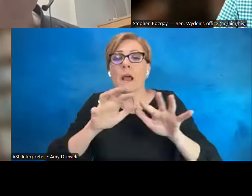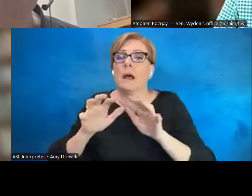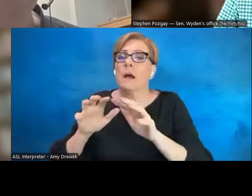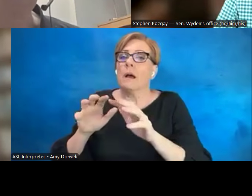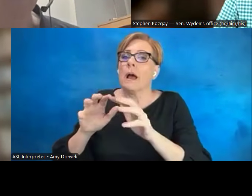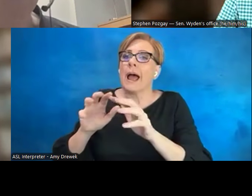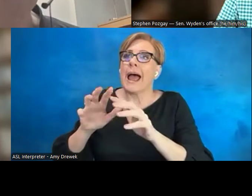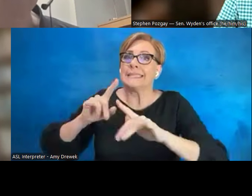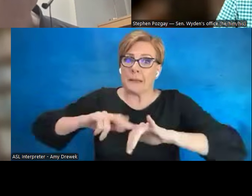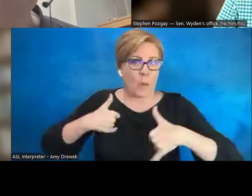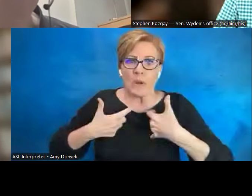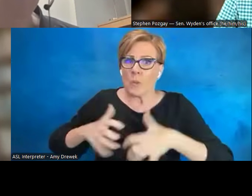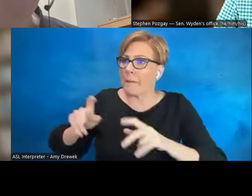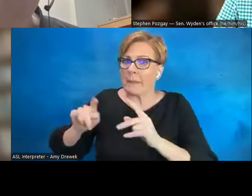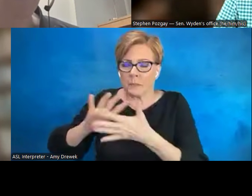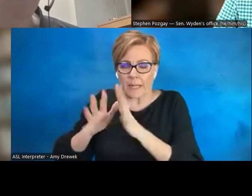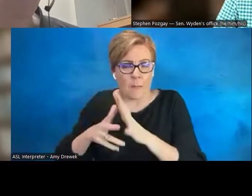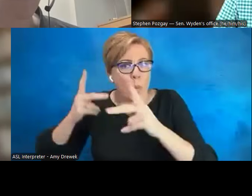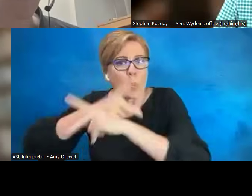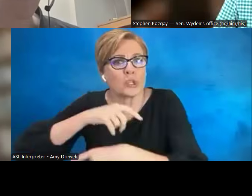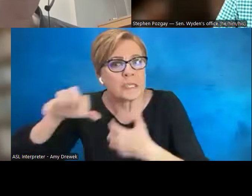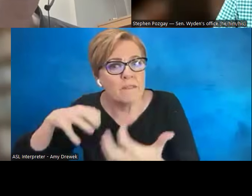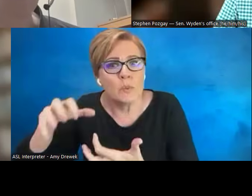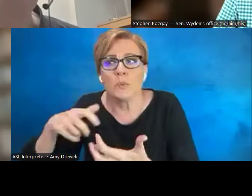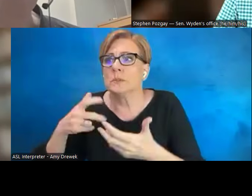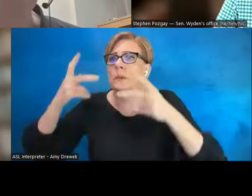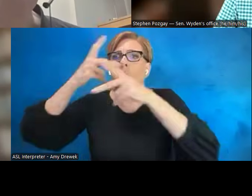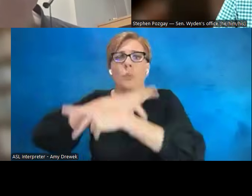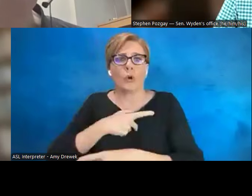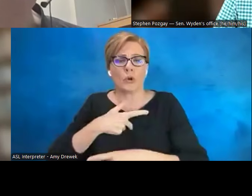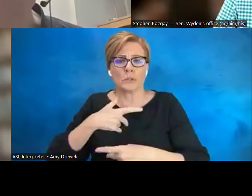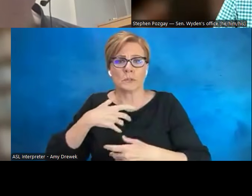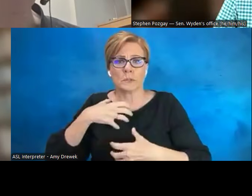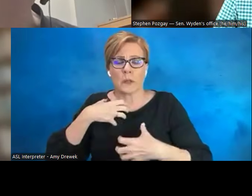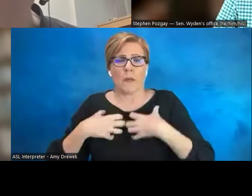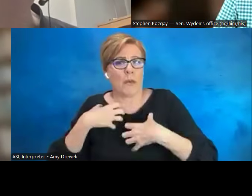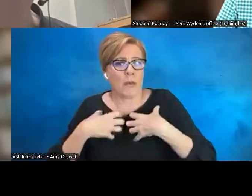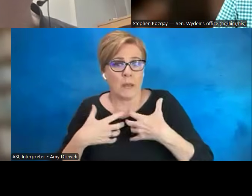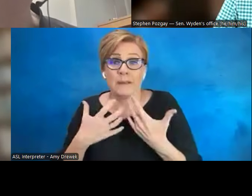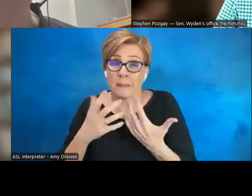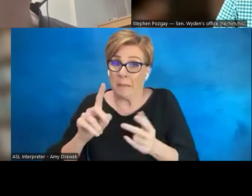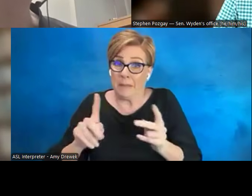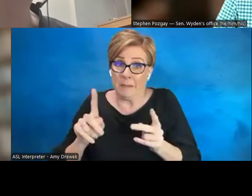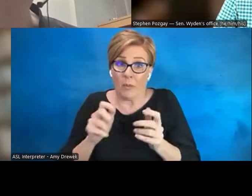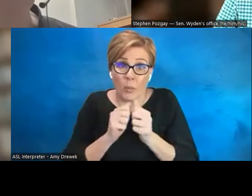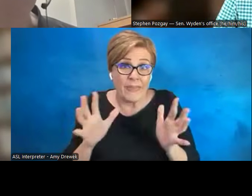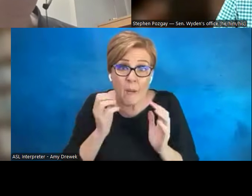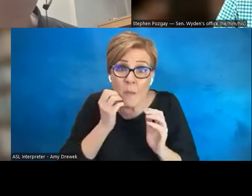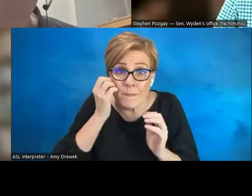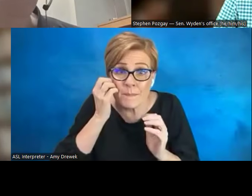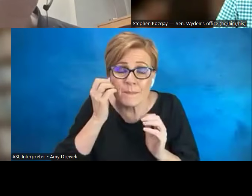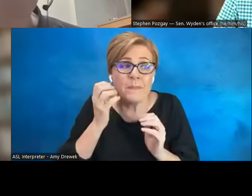or confusion, especially when we're talking about people who are, you know, unhoused or really rely on